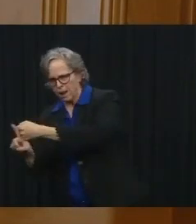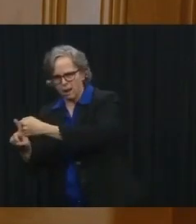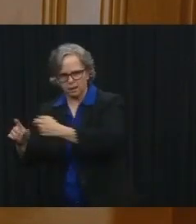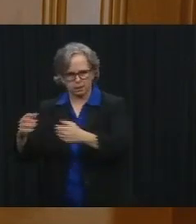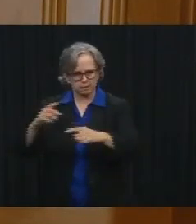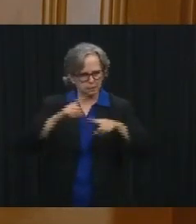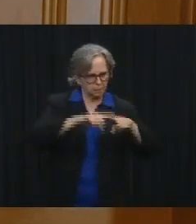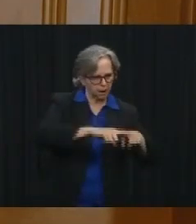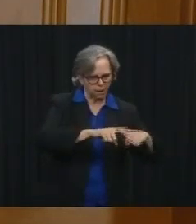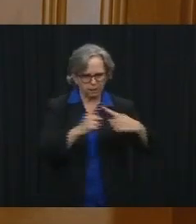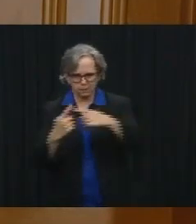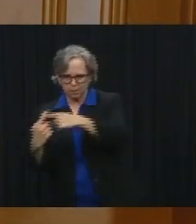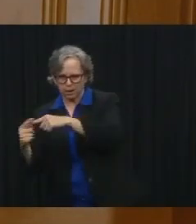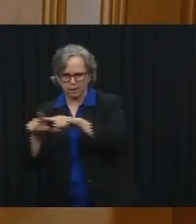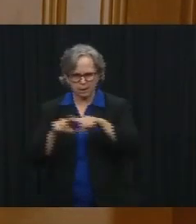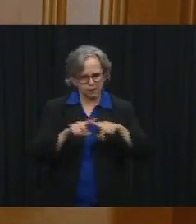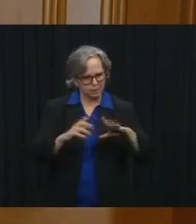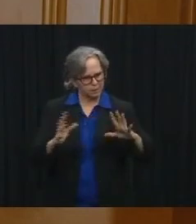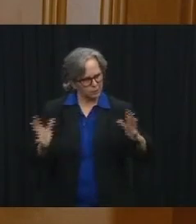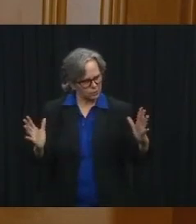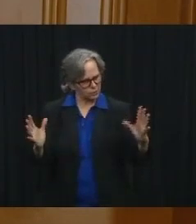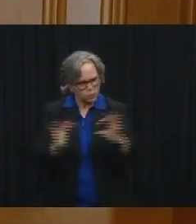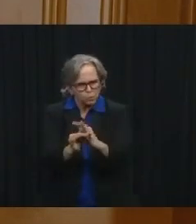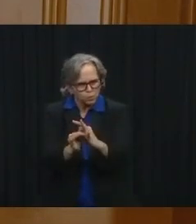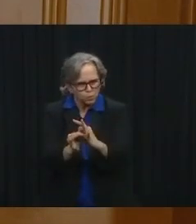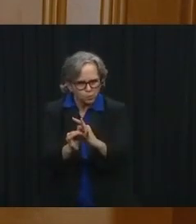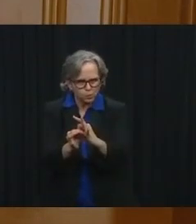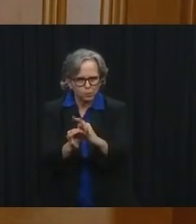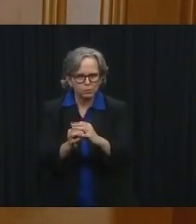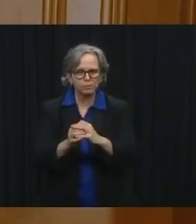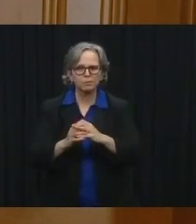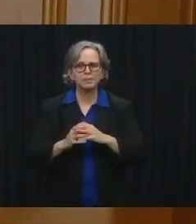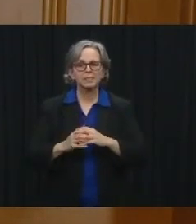The fact is that we save our economy